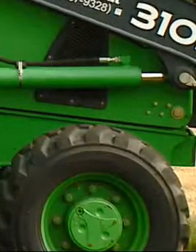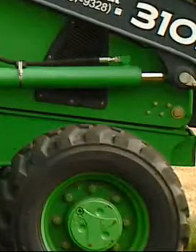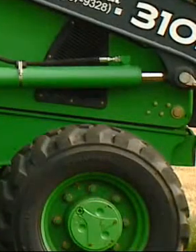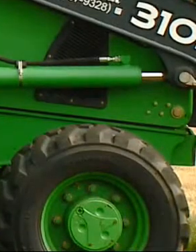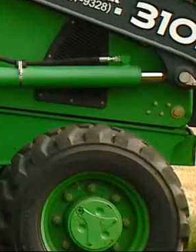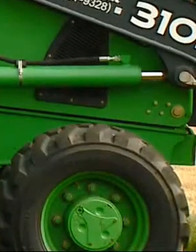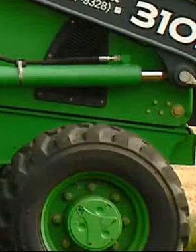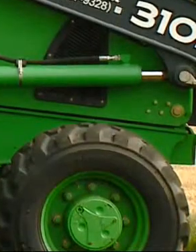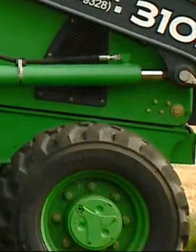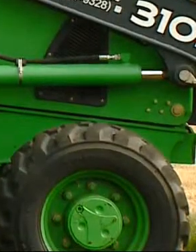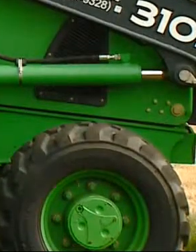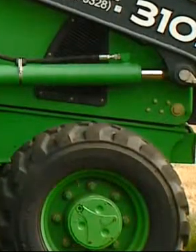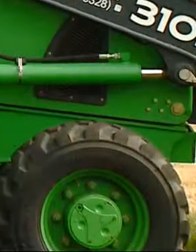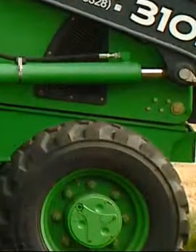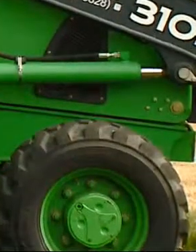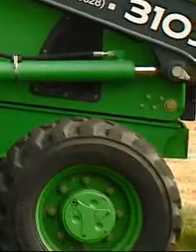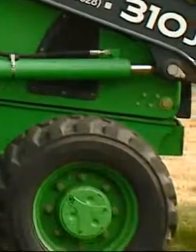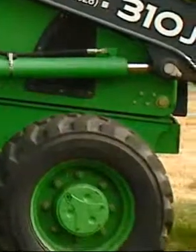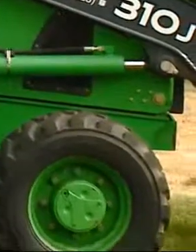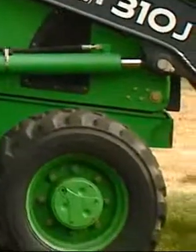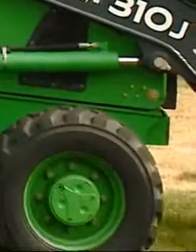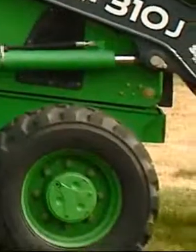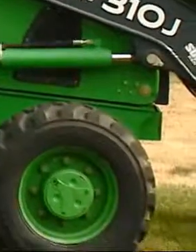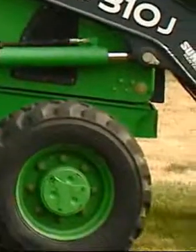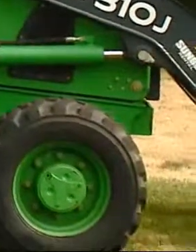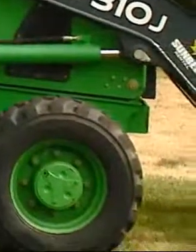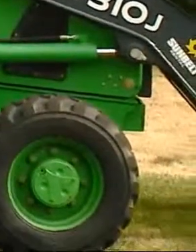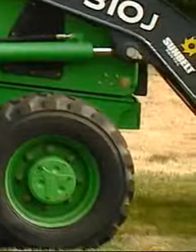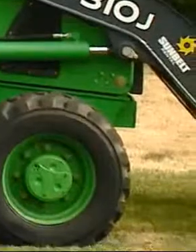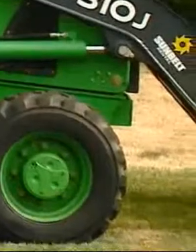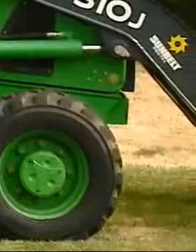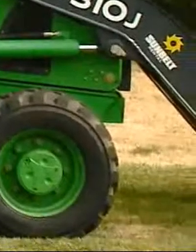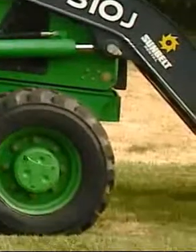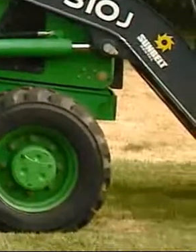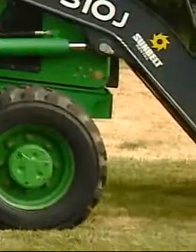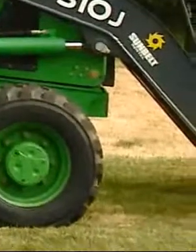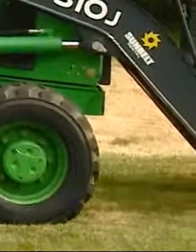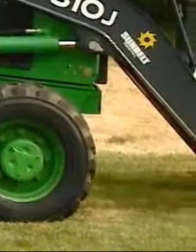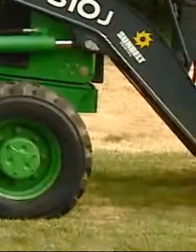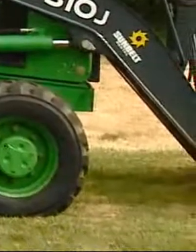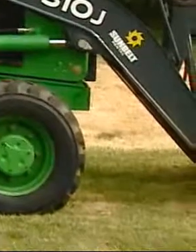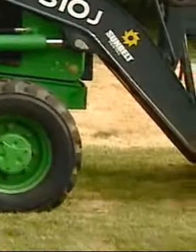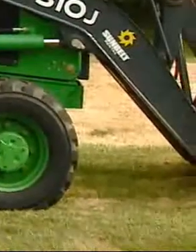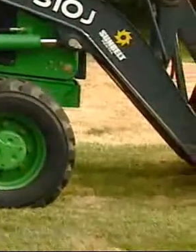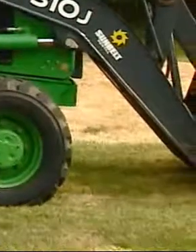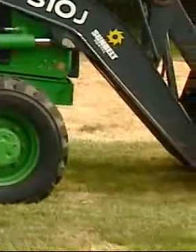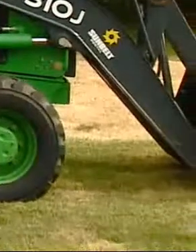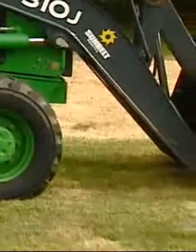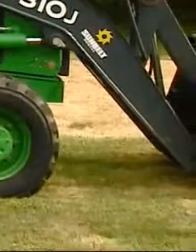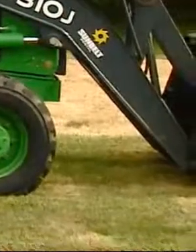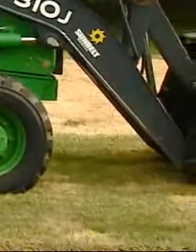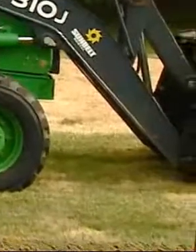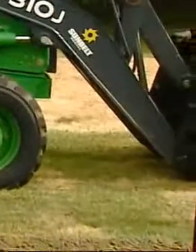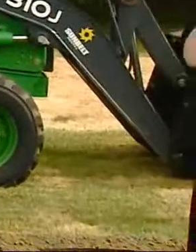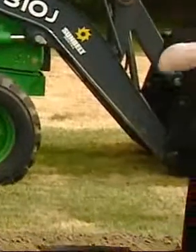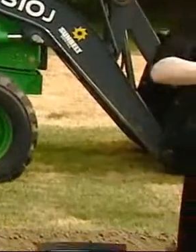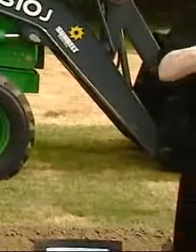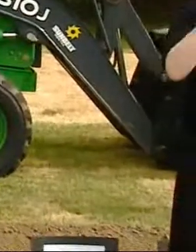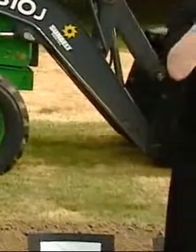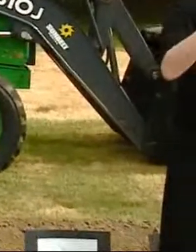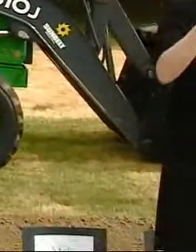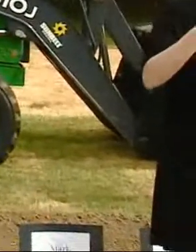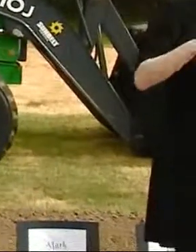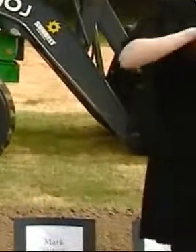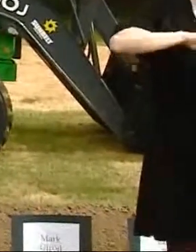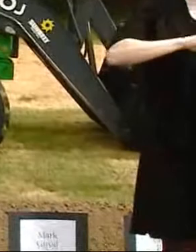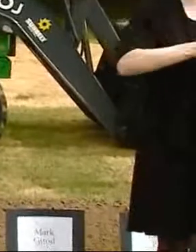across the last several months to consider carefully our needs, our desires, and our dreams. To meet